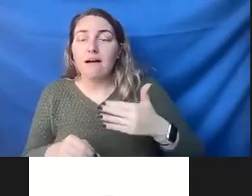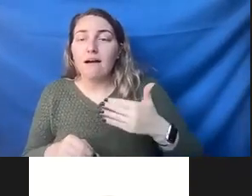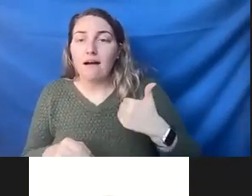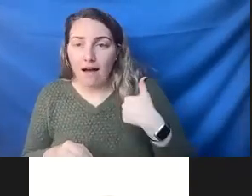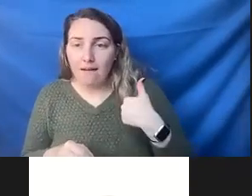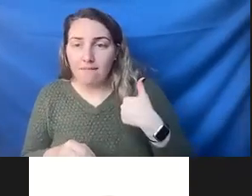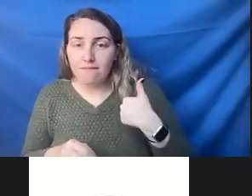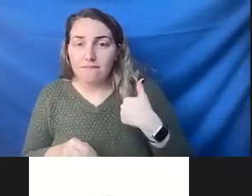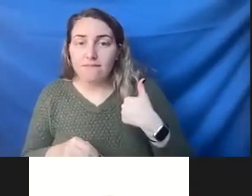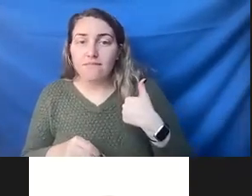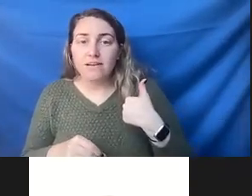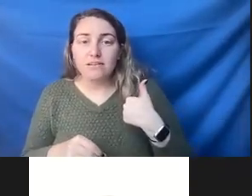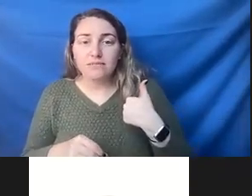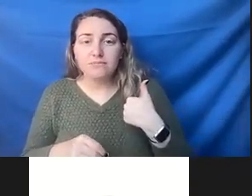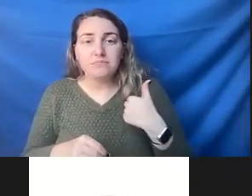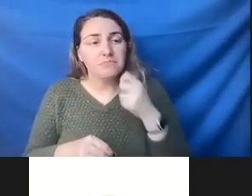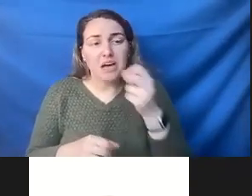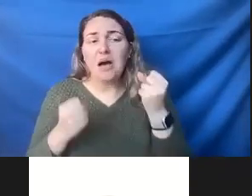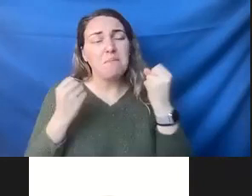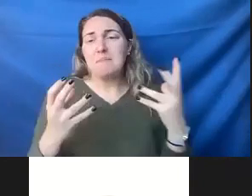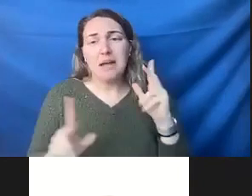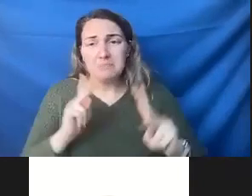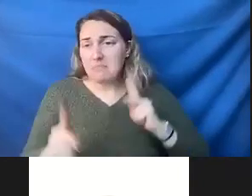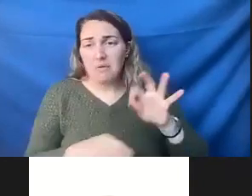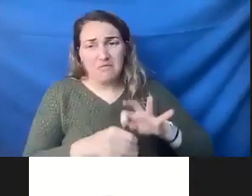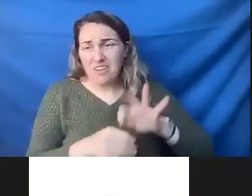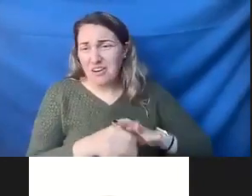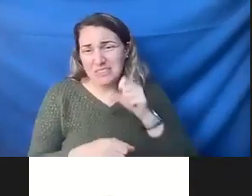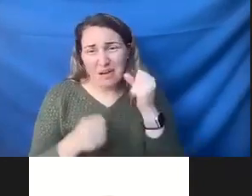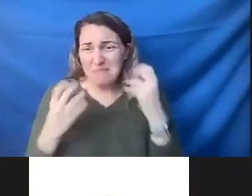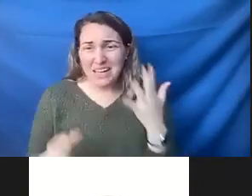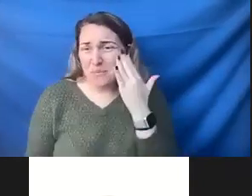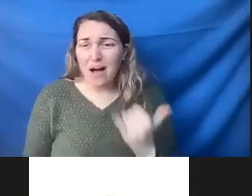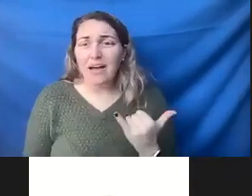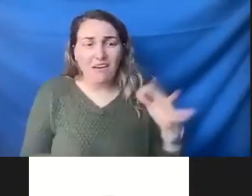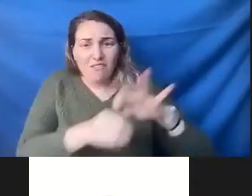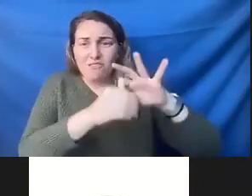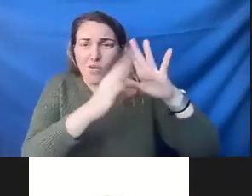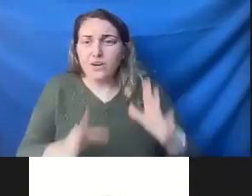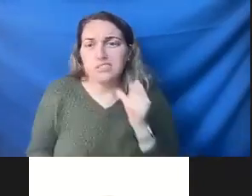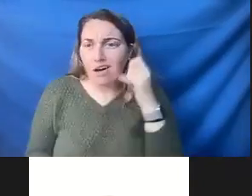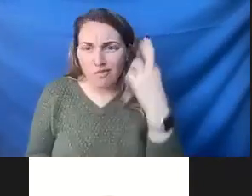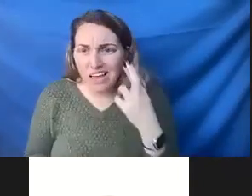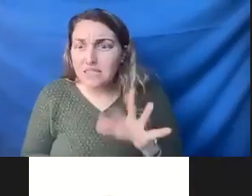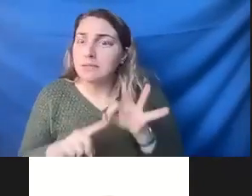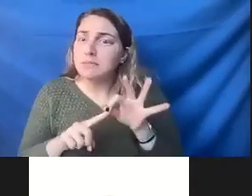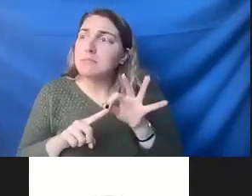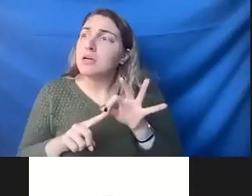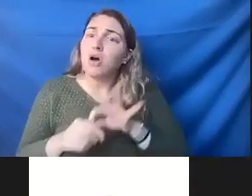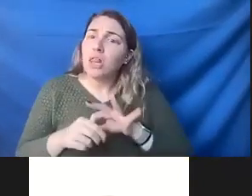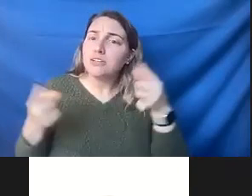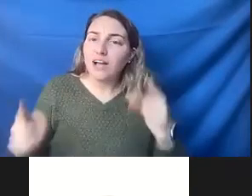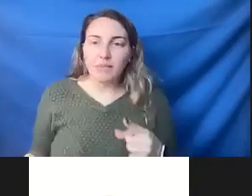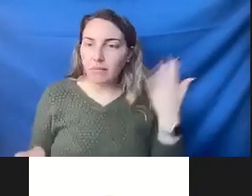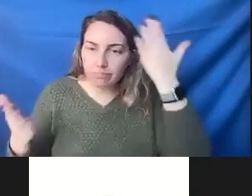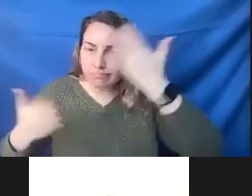digit turnout. And enough voters just don't know that the special election is taking place at all. So we're encouraging,